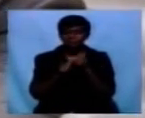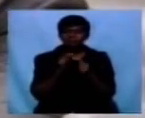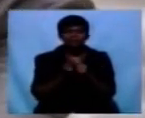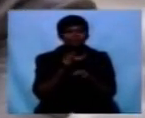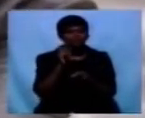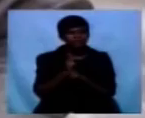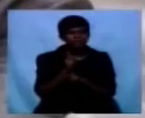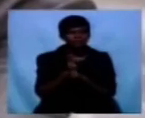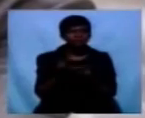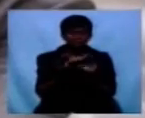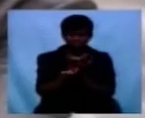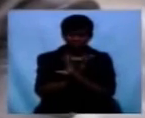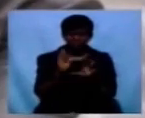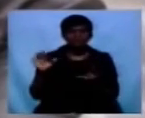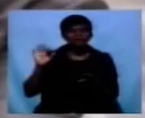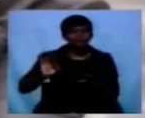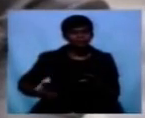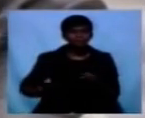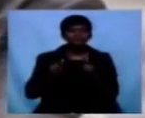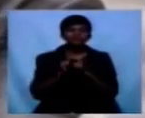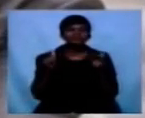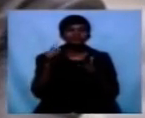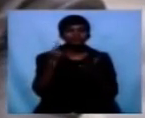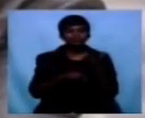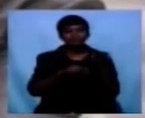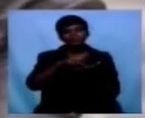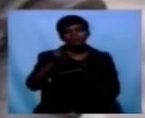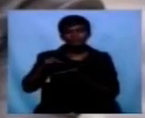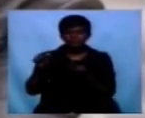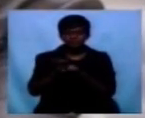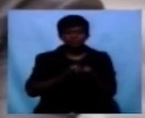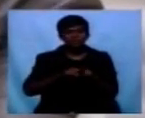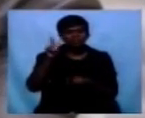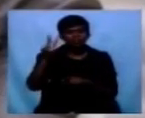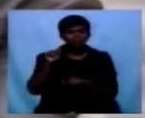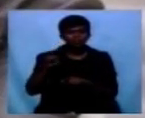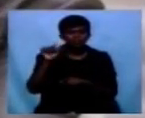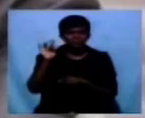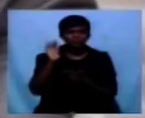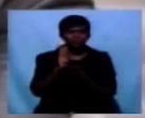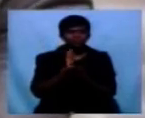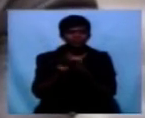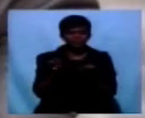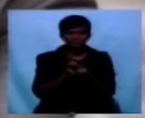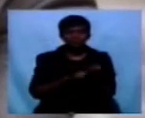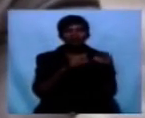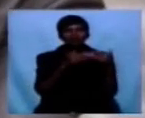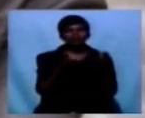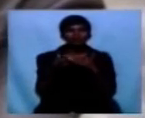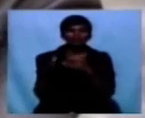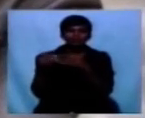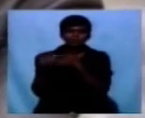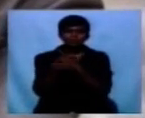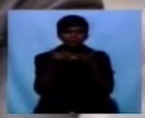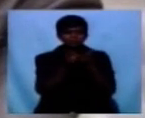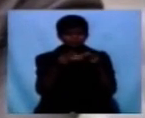the roads. Zambians must benefit for what they are paying for. And then the 2.8 billion will go into opening up new areas that